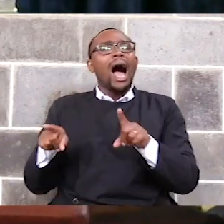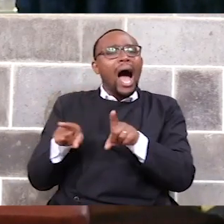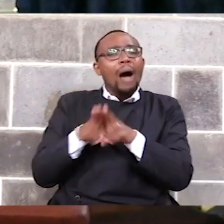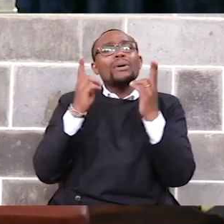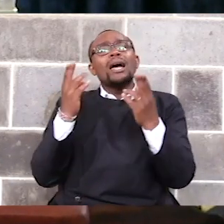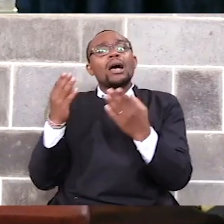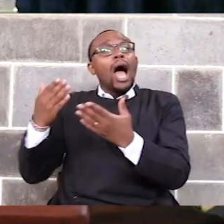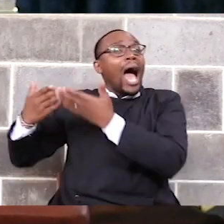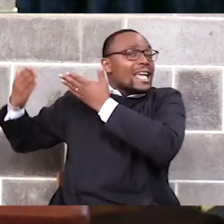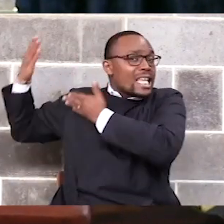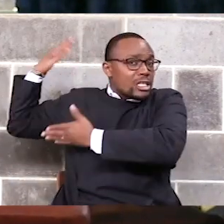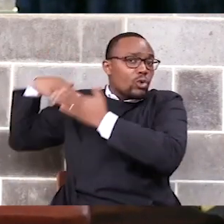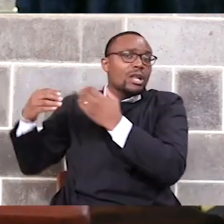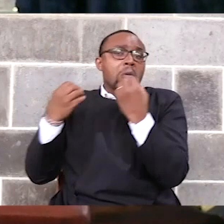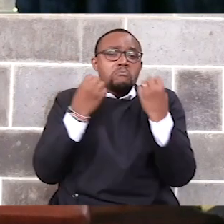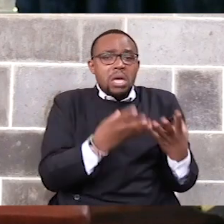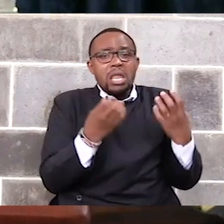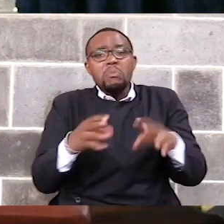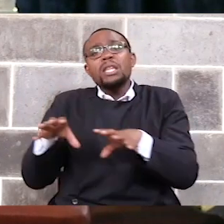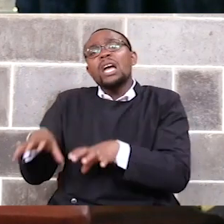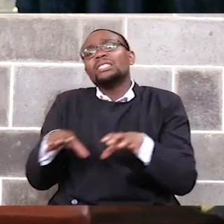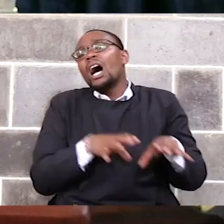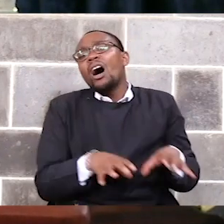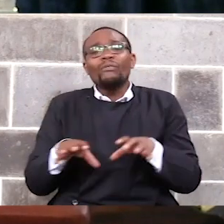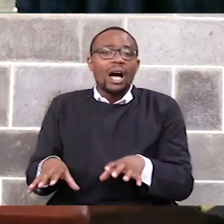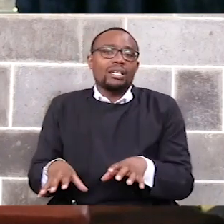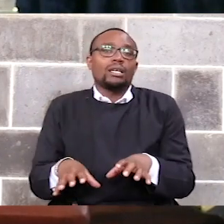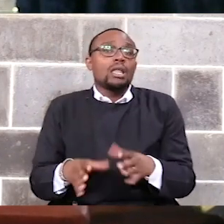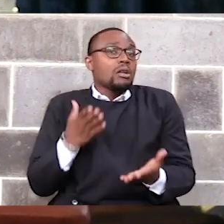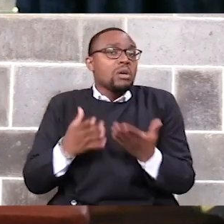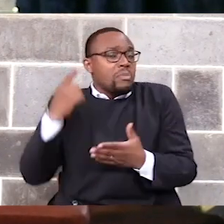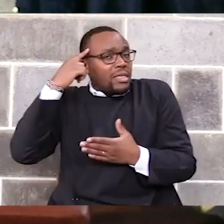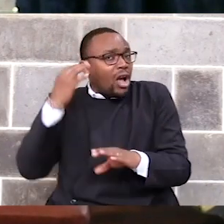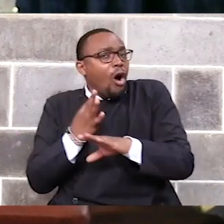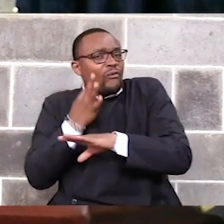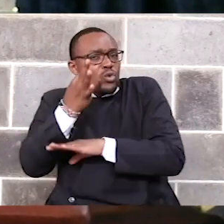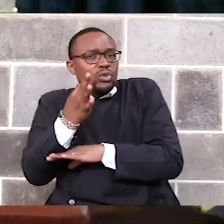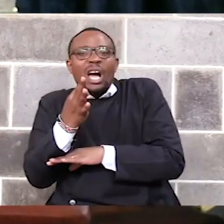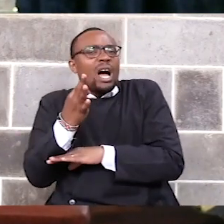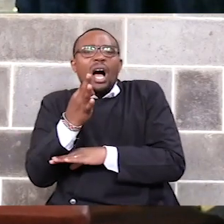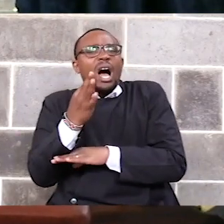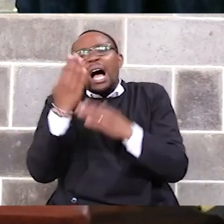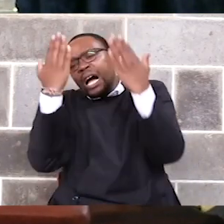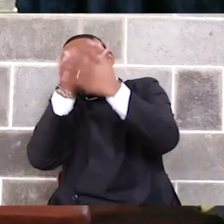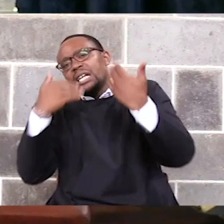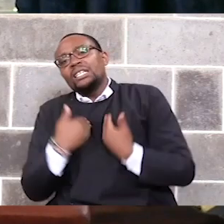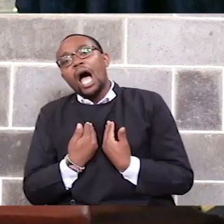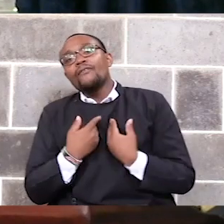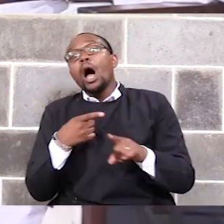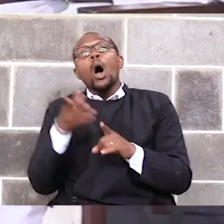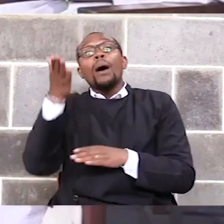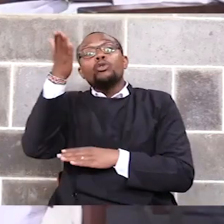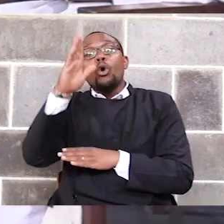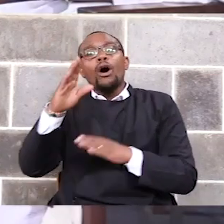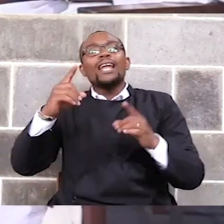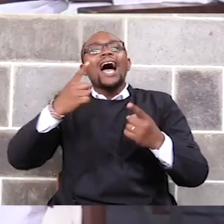history. Times when the future seemed blur and bleak to them, but God delivered them through it all.